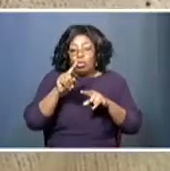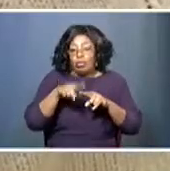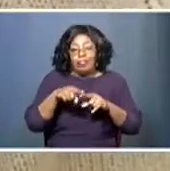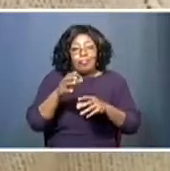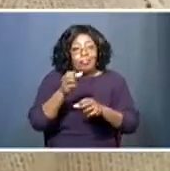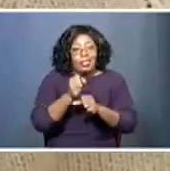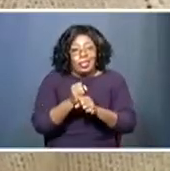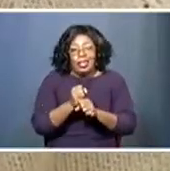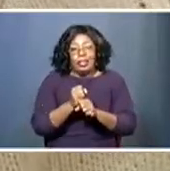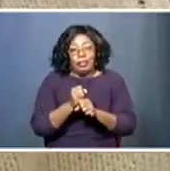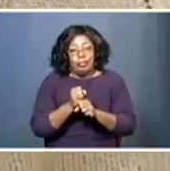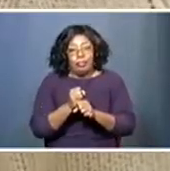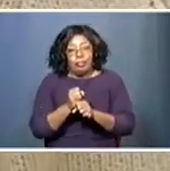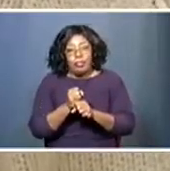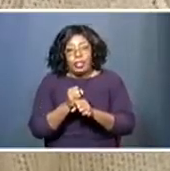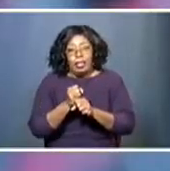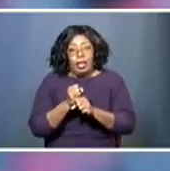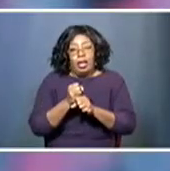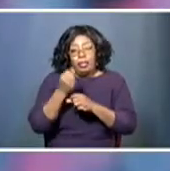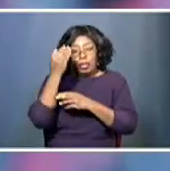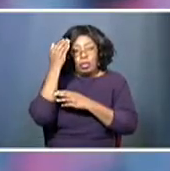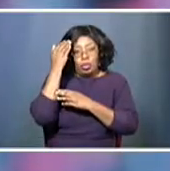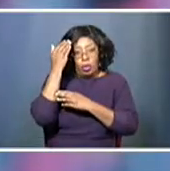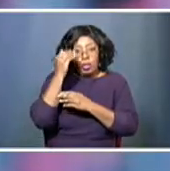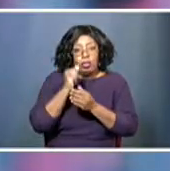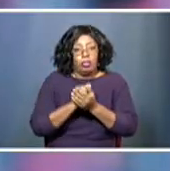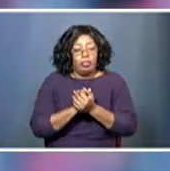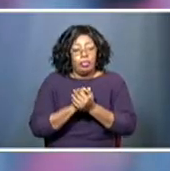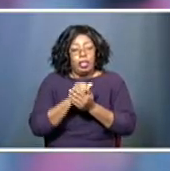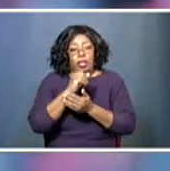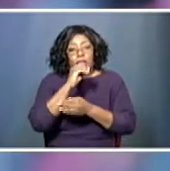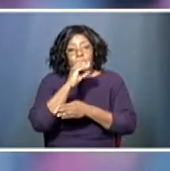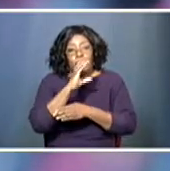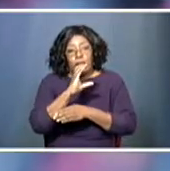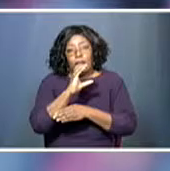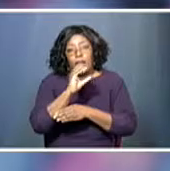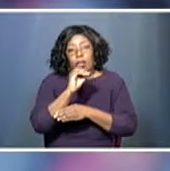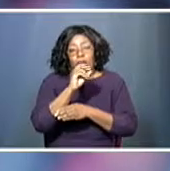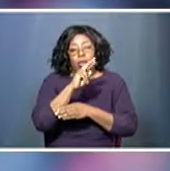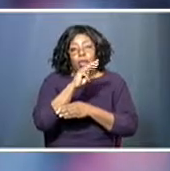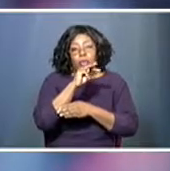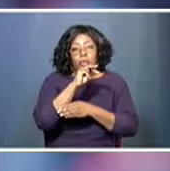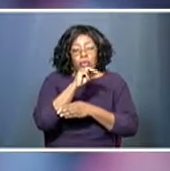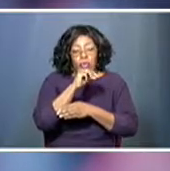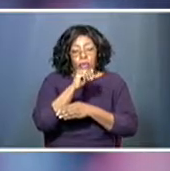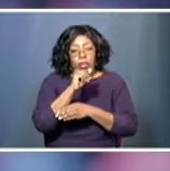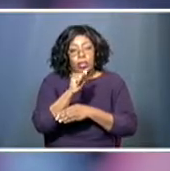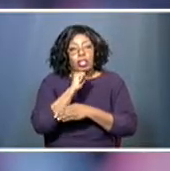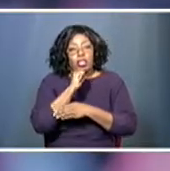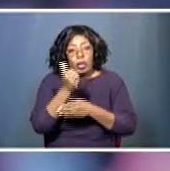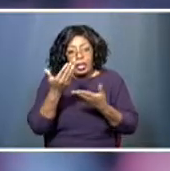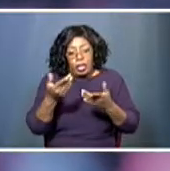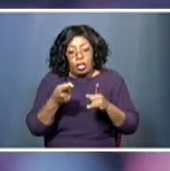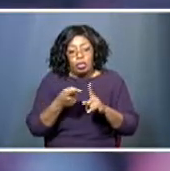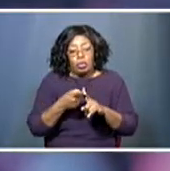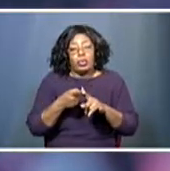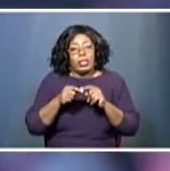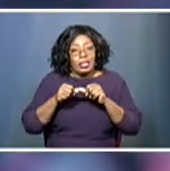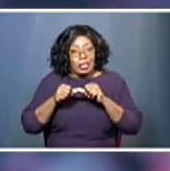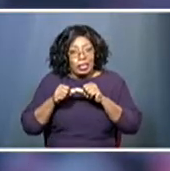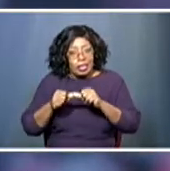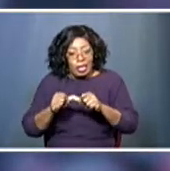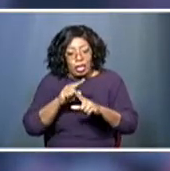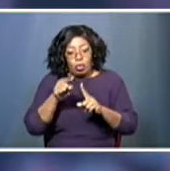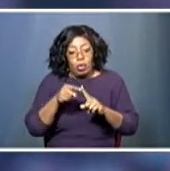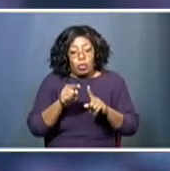take away knowledge. Corona is not here to stay. And when we do